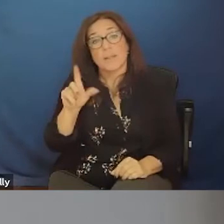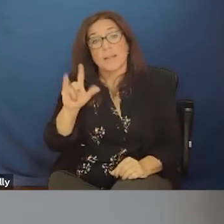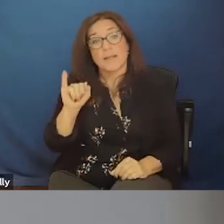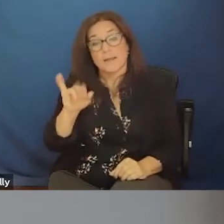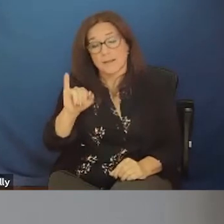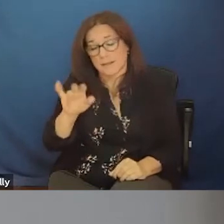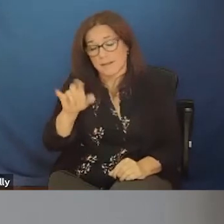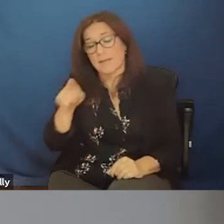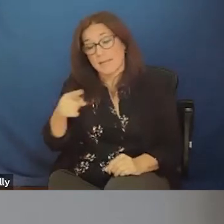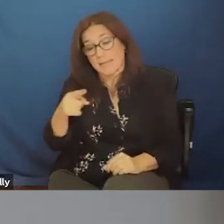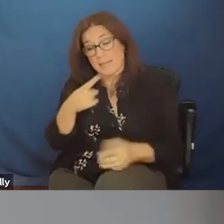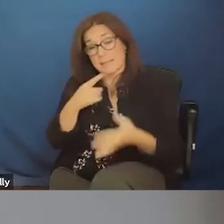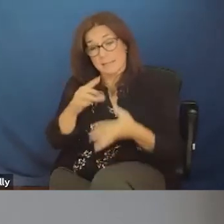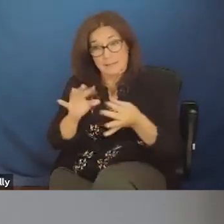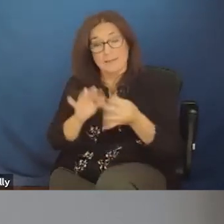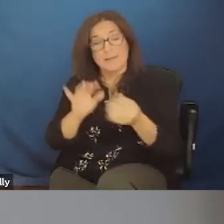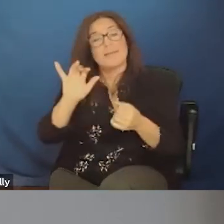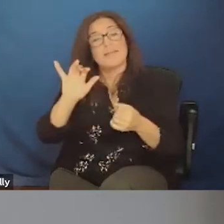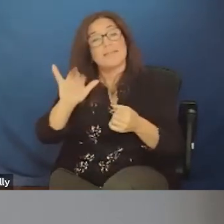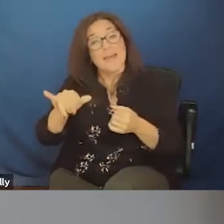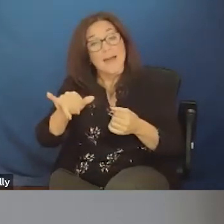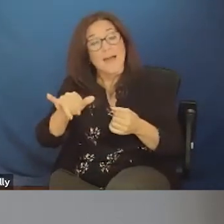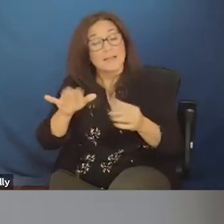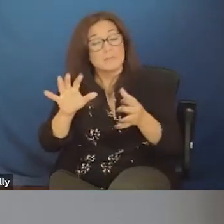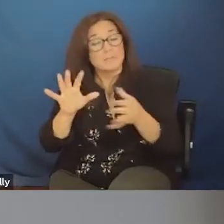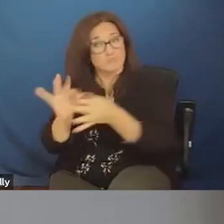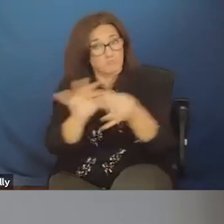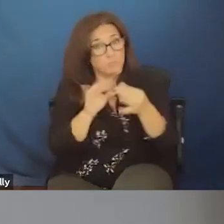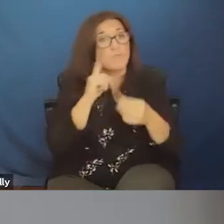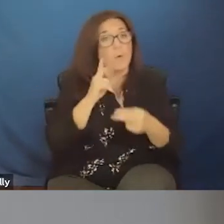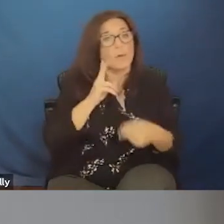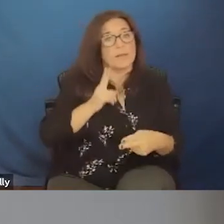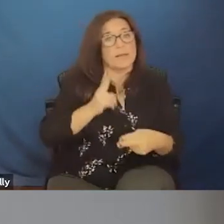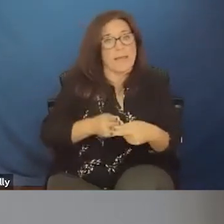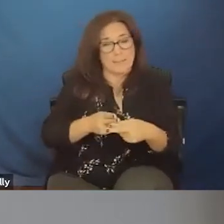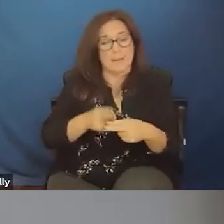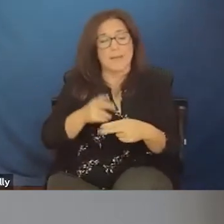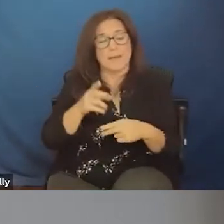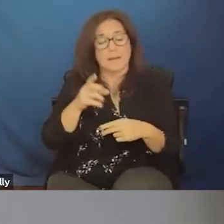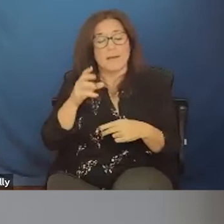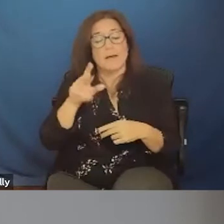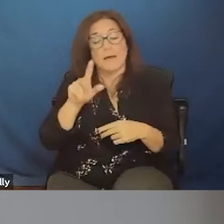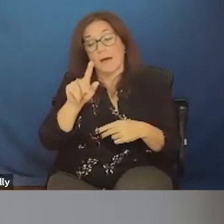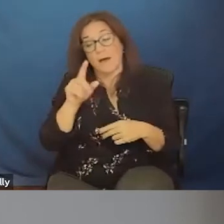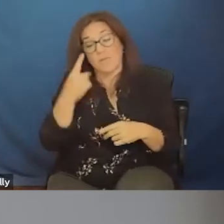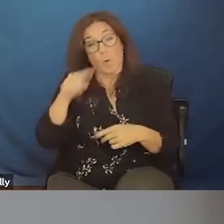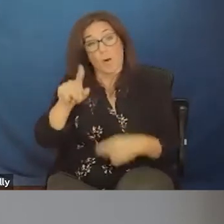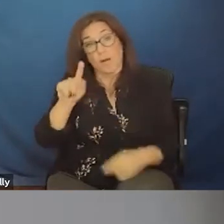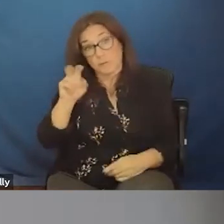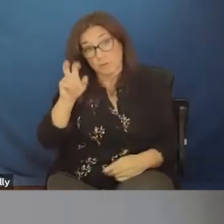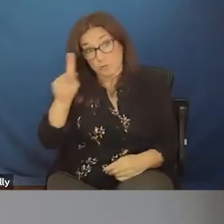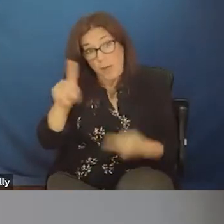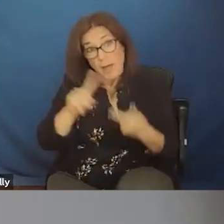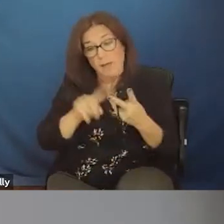of the track and the tunnel at Peabody Stadium at Santa Barbara High School. And now I turn it over to Mr. Vizzolini.